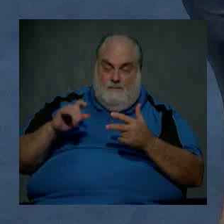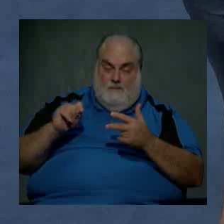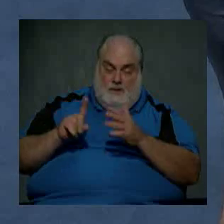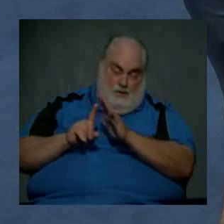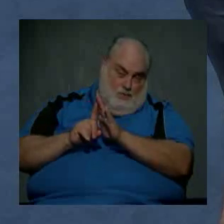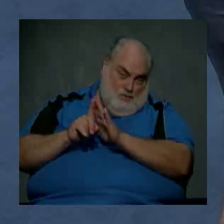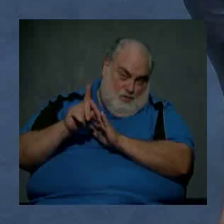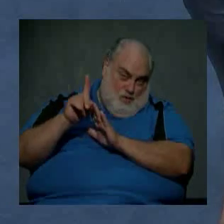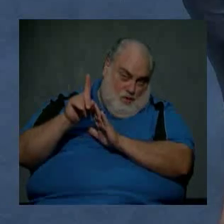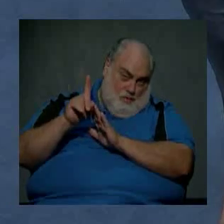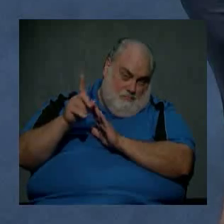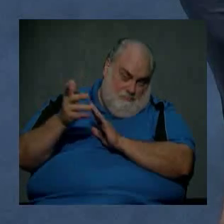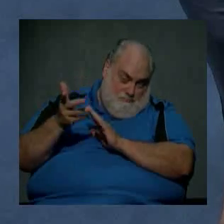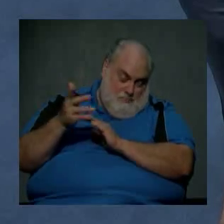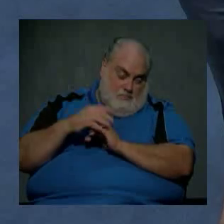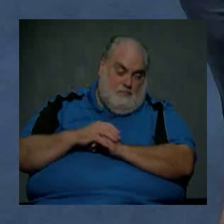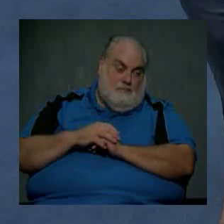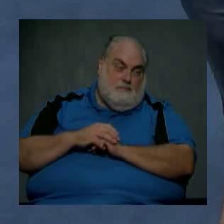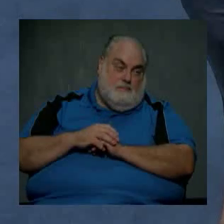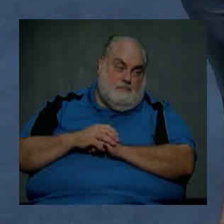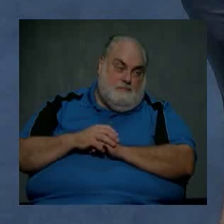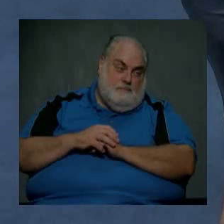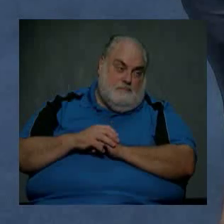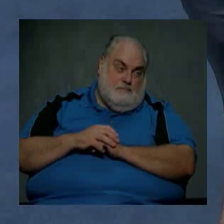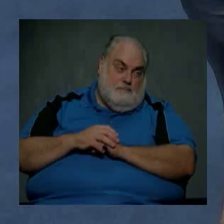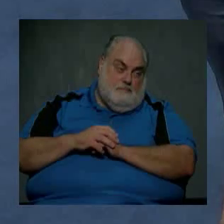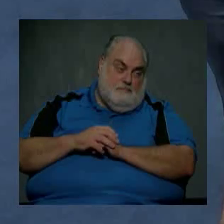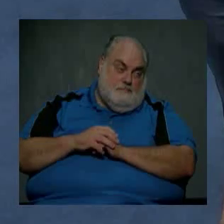Association of Nurserymen standards.